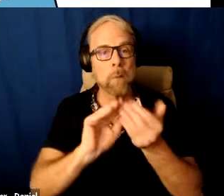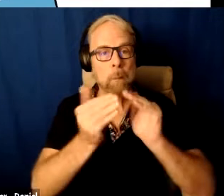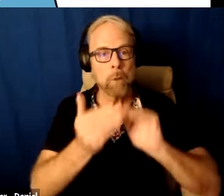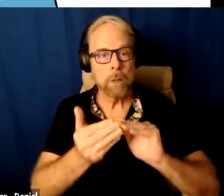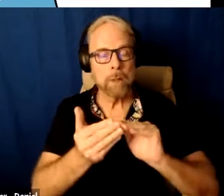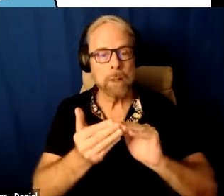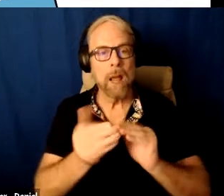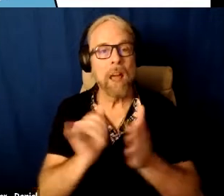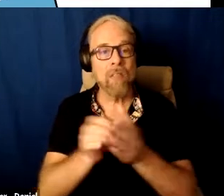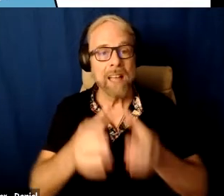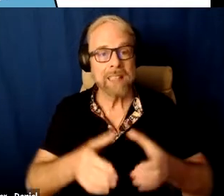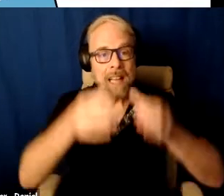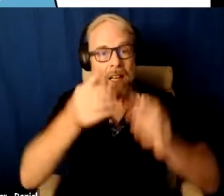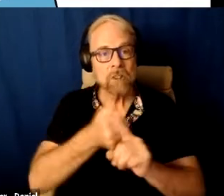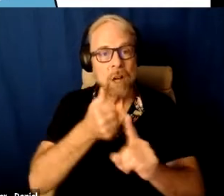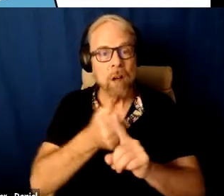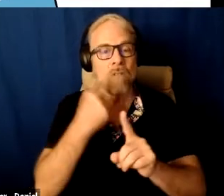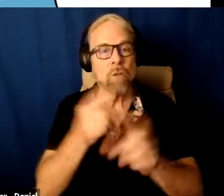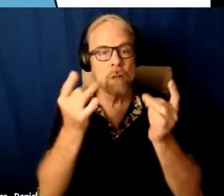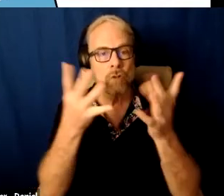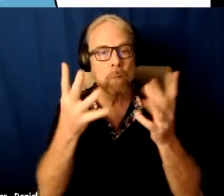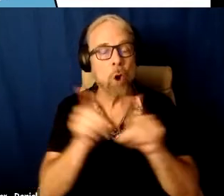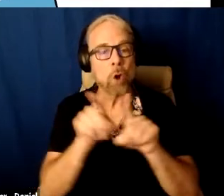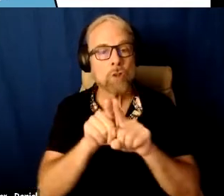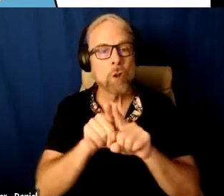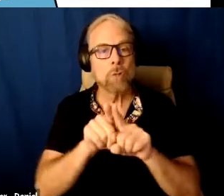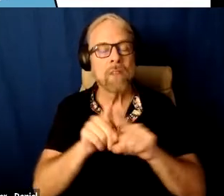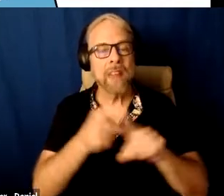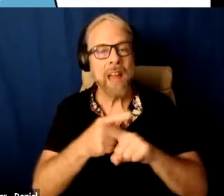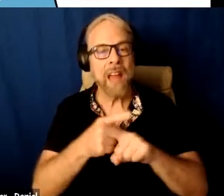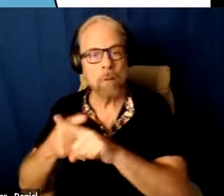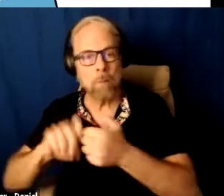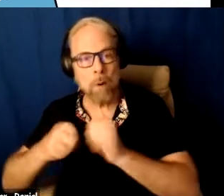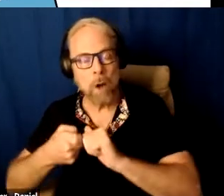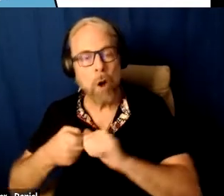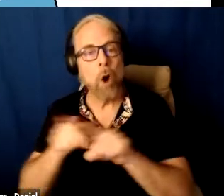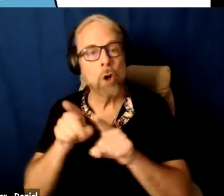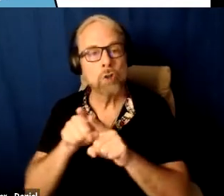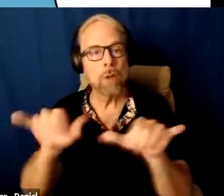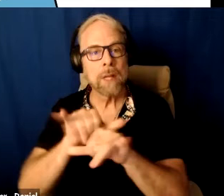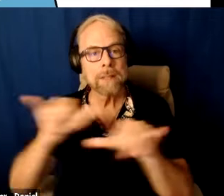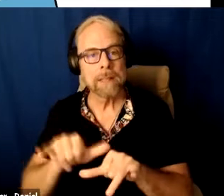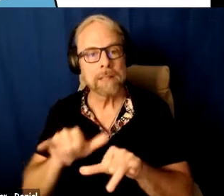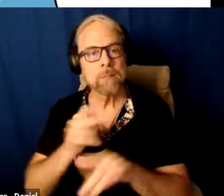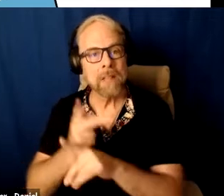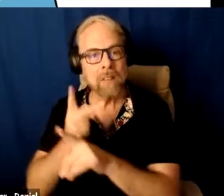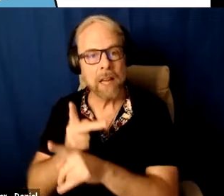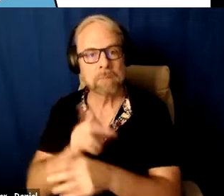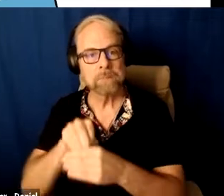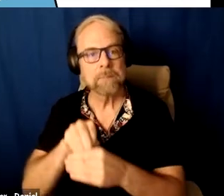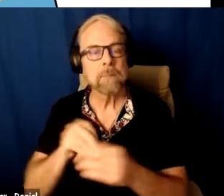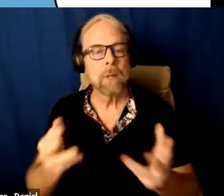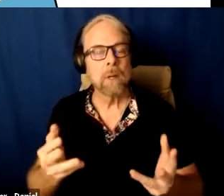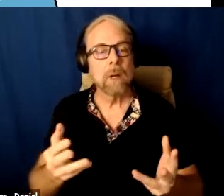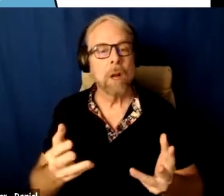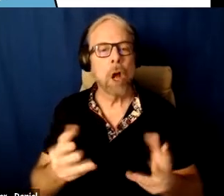the container for the traumas and the adversities, as well as for those systems of care. Now, when the